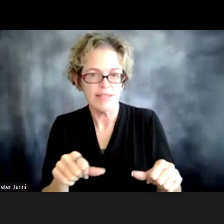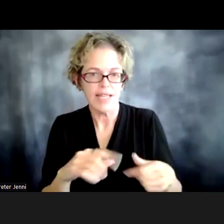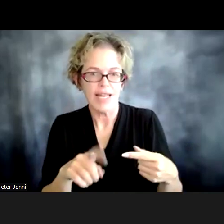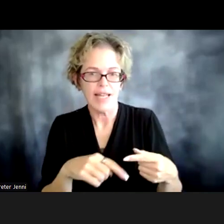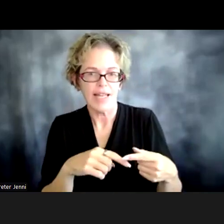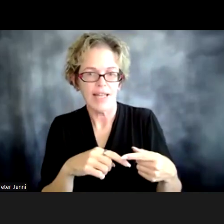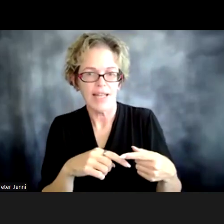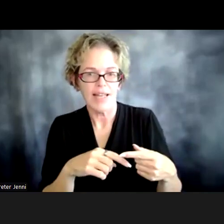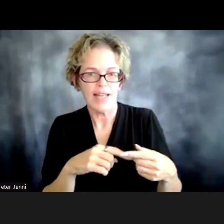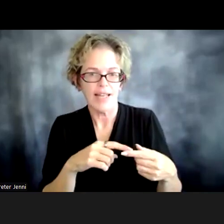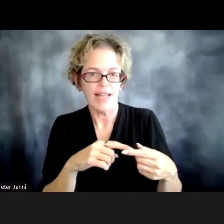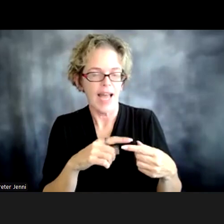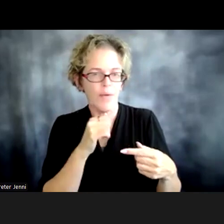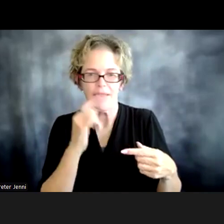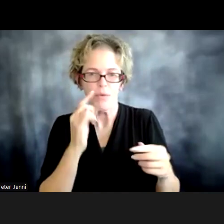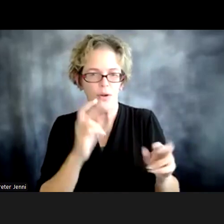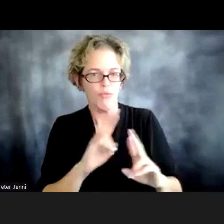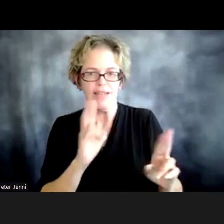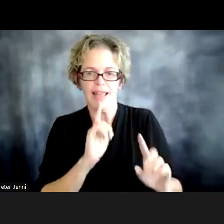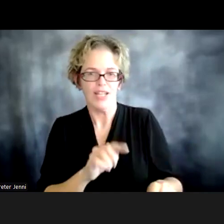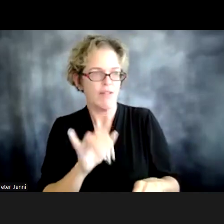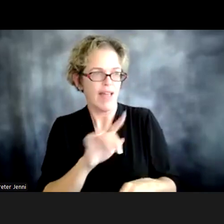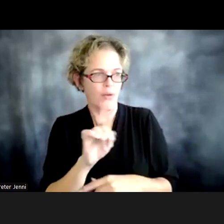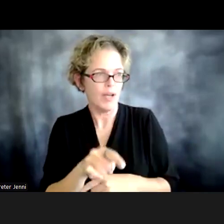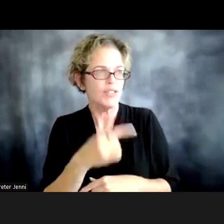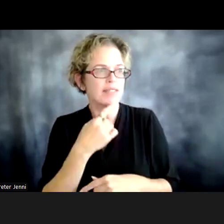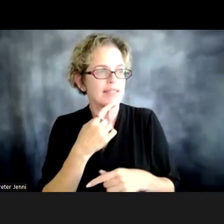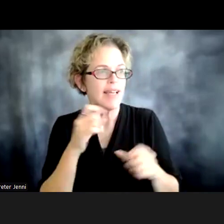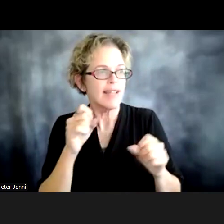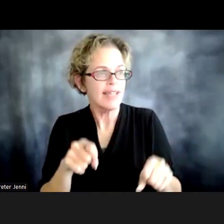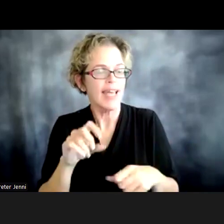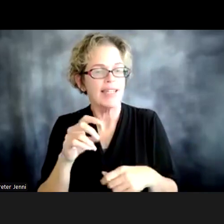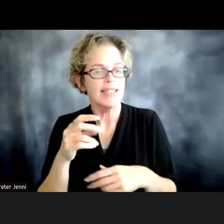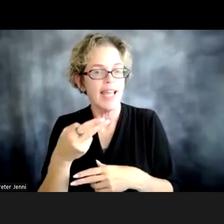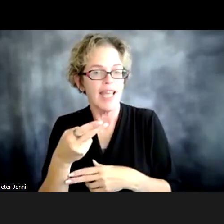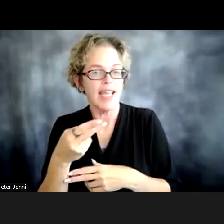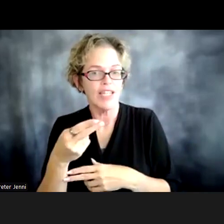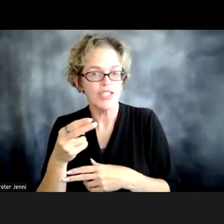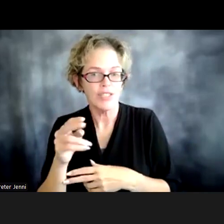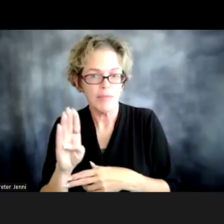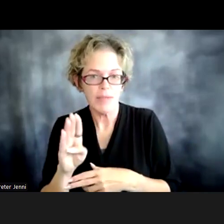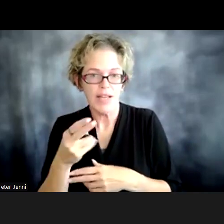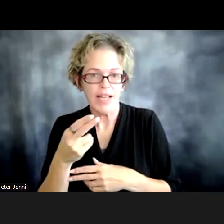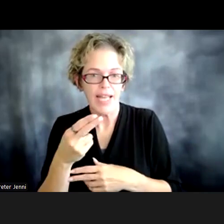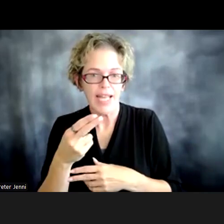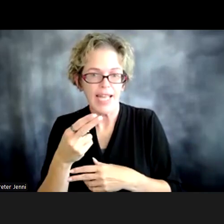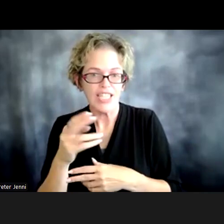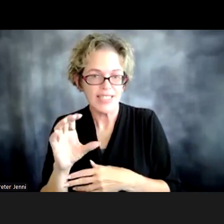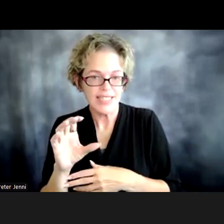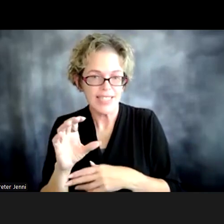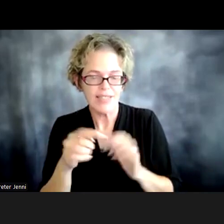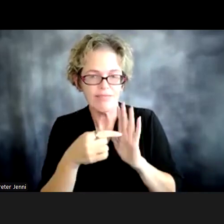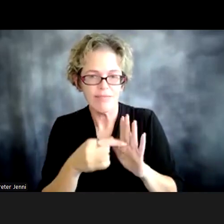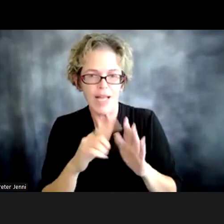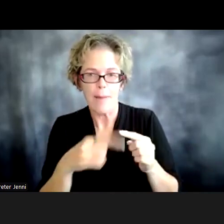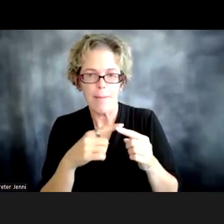I don't know that we're prepared to answer that question today, but she's saying, can HC or HB share more information about how DACA